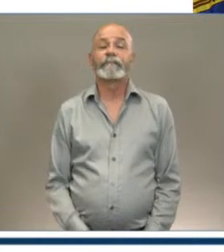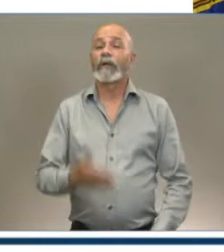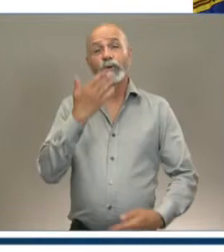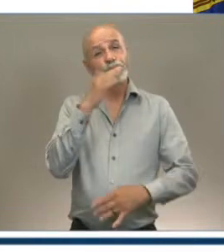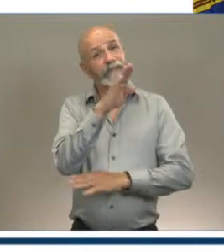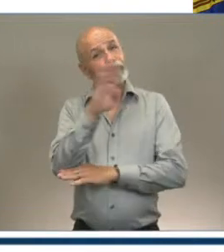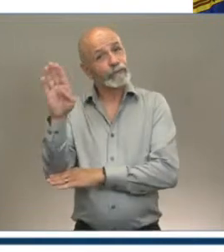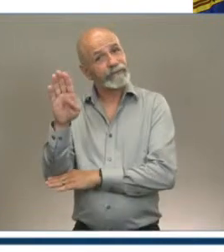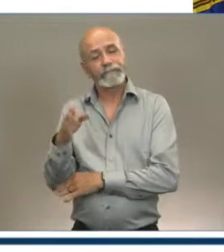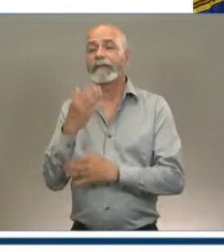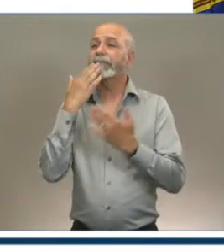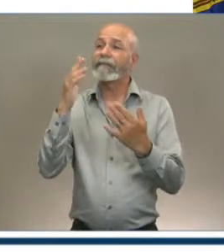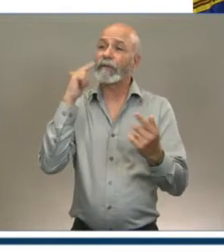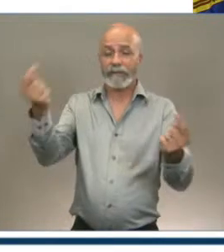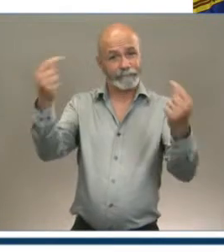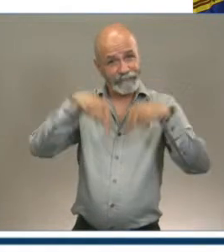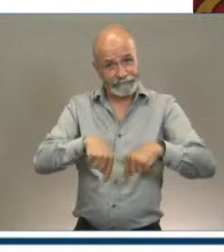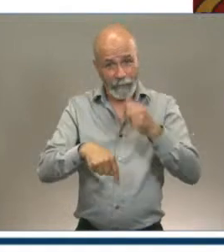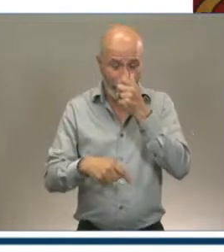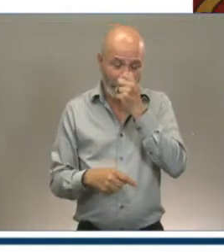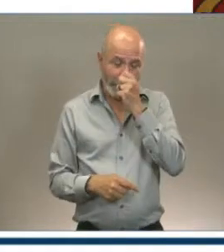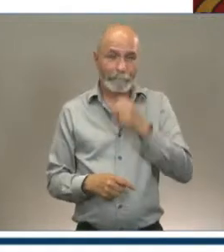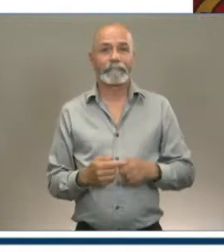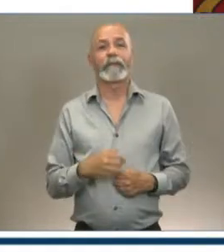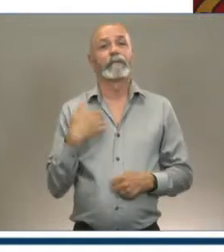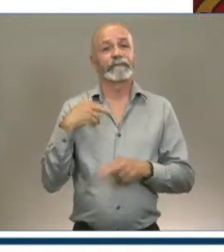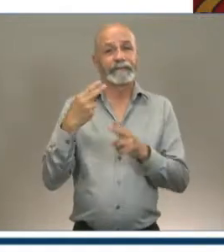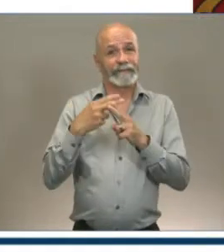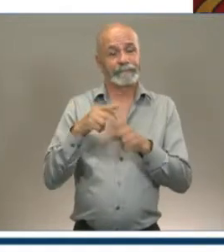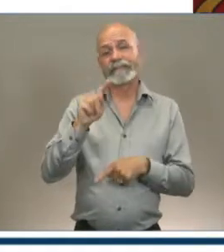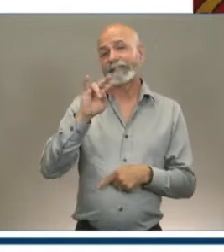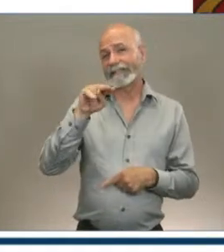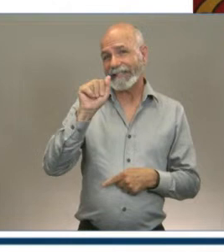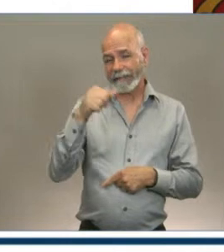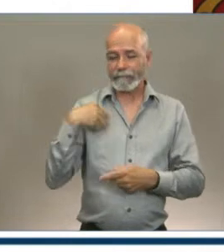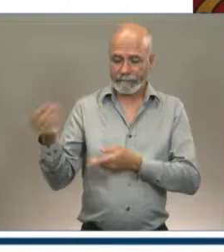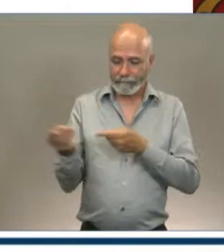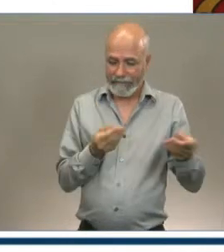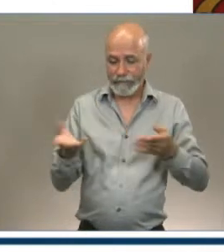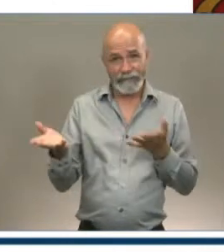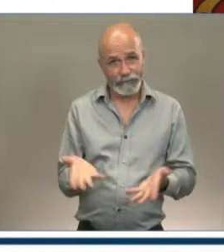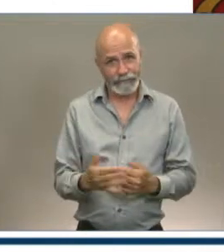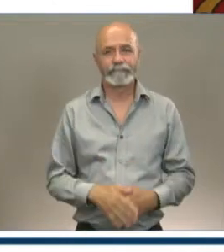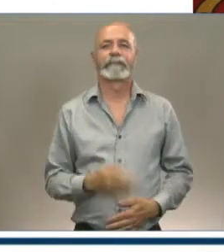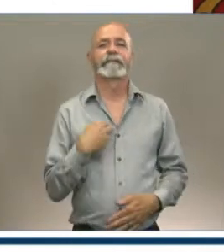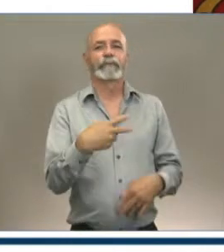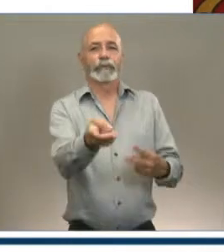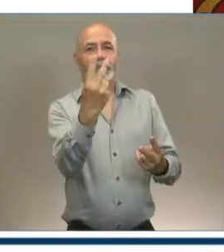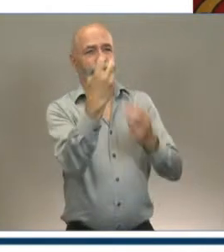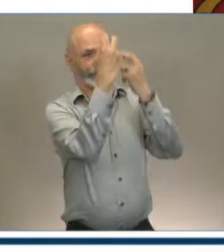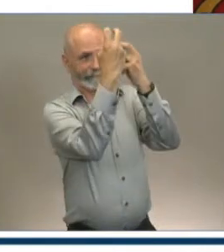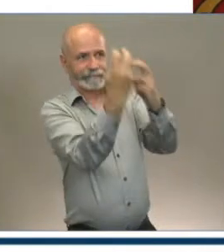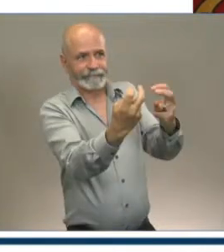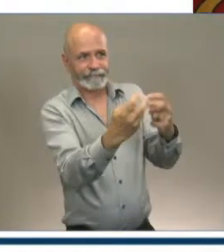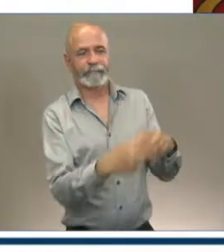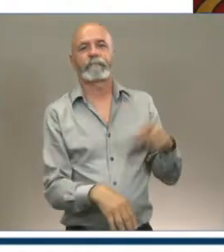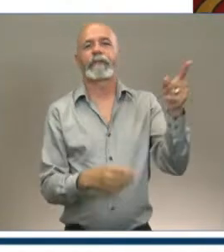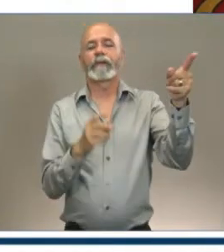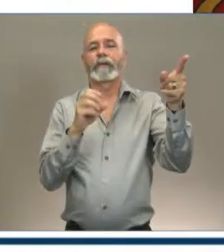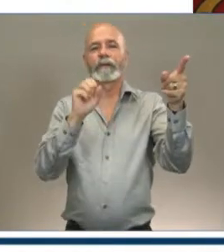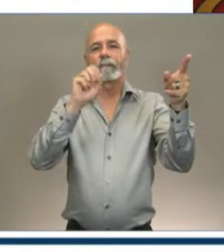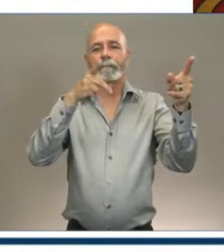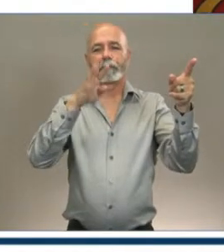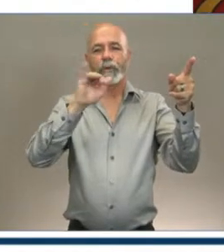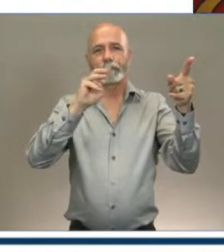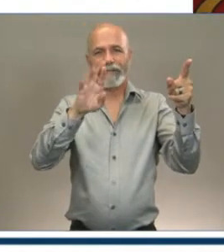Good afternoon and thank you for joining us. My name is Tina Tebow and I will be your moderator for today's briefing. Joining us today, the Honourable Ian Rankin, Premier of the Province